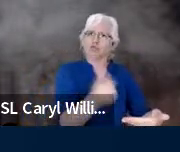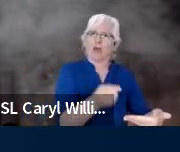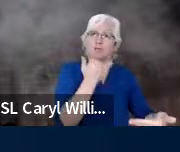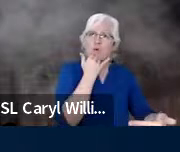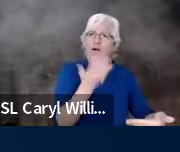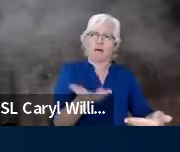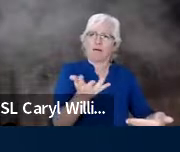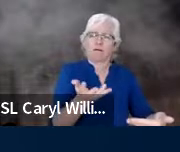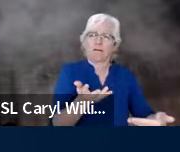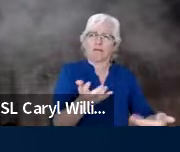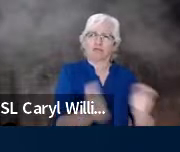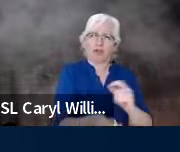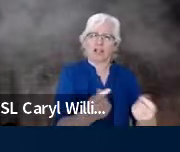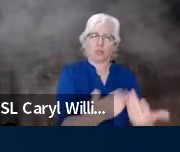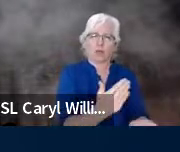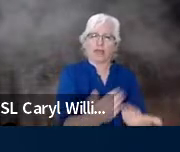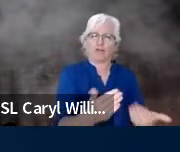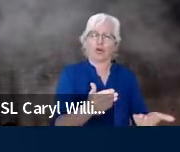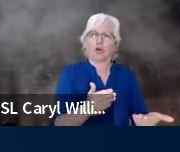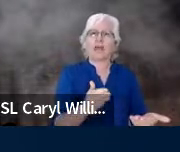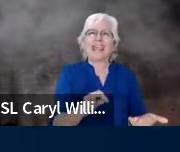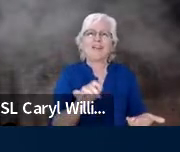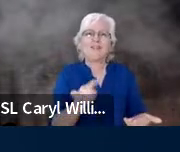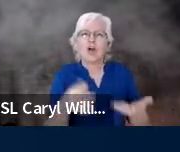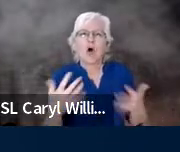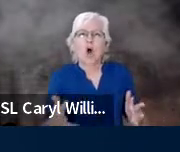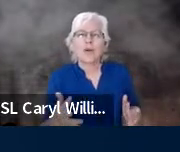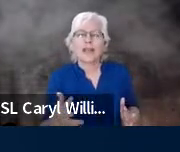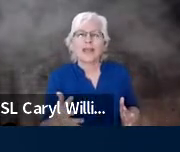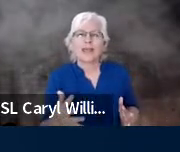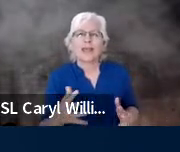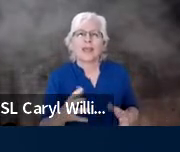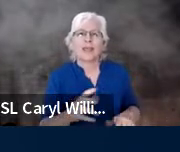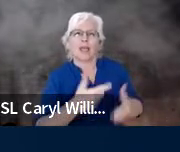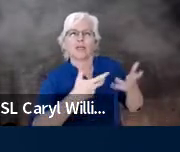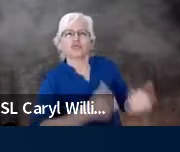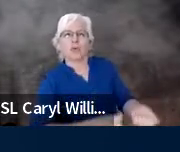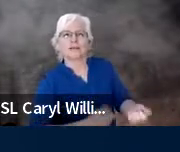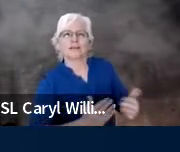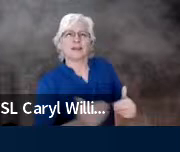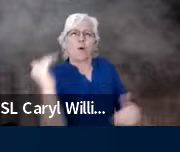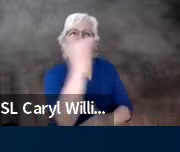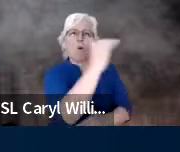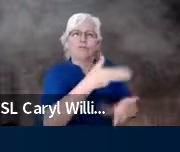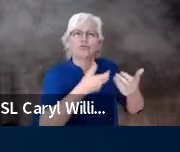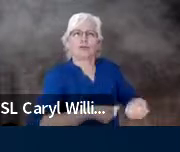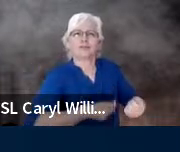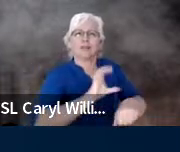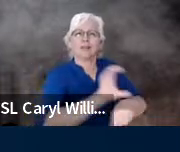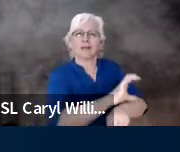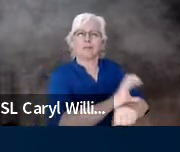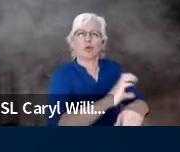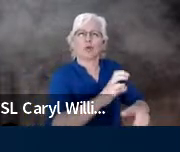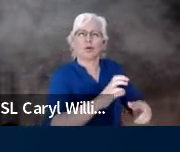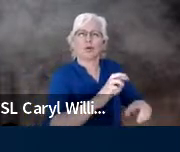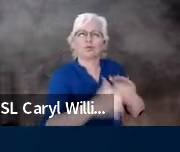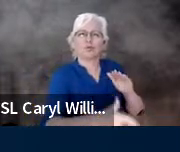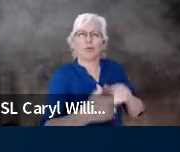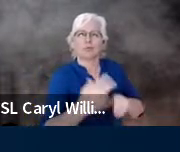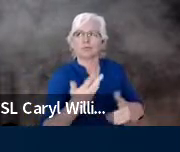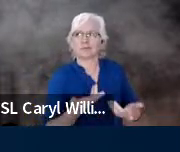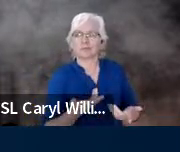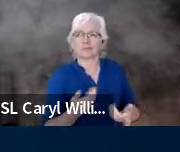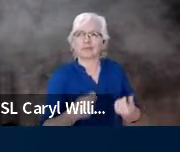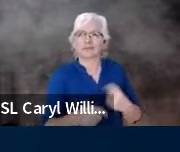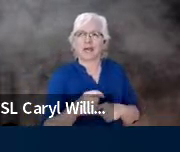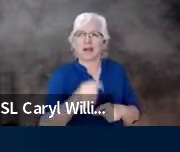that sort of as as sort of like a table setting. And I also say that to go back to kind of what I had teased